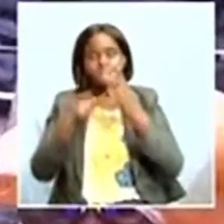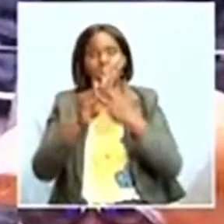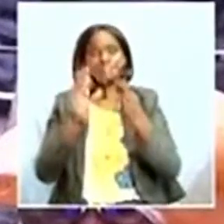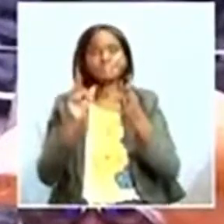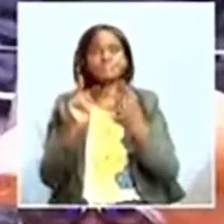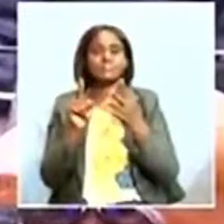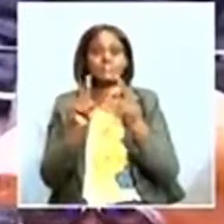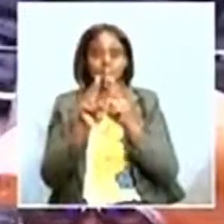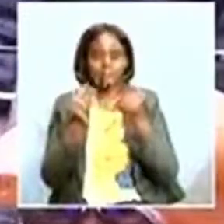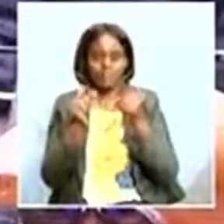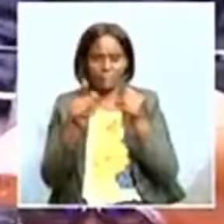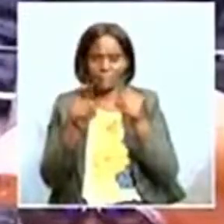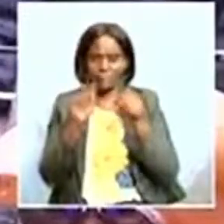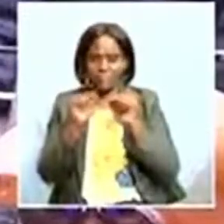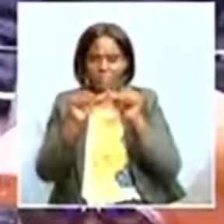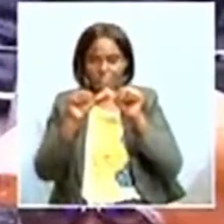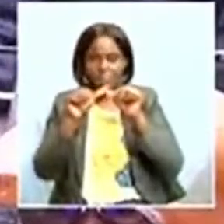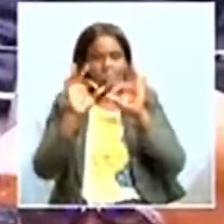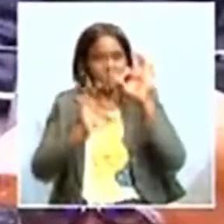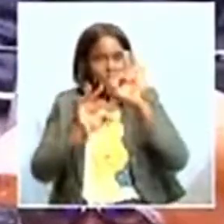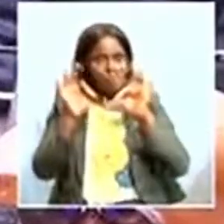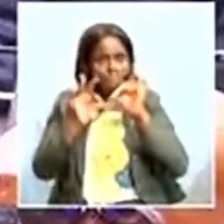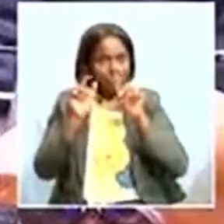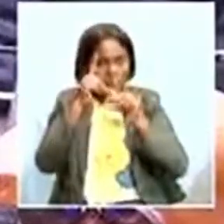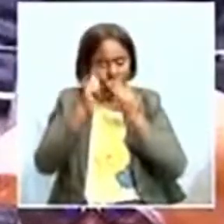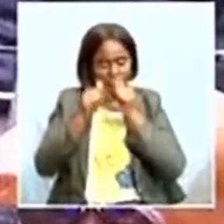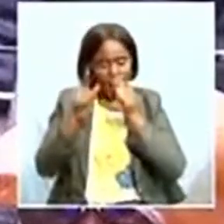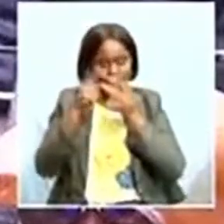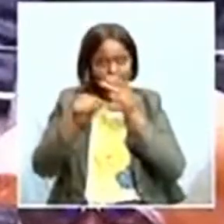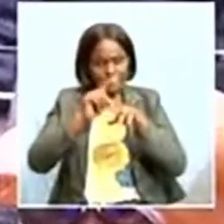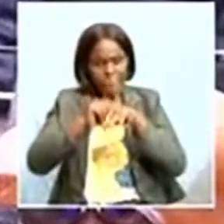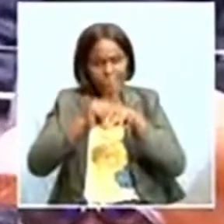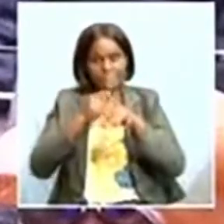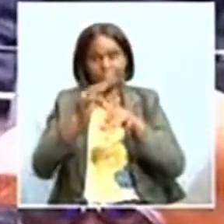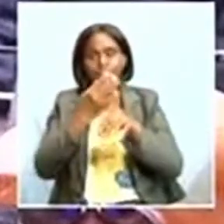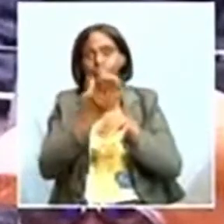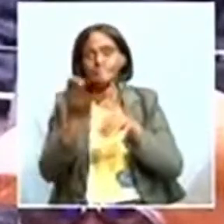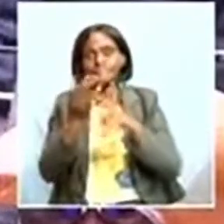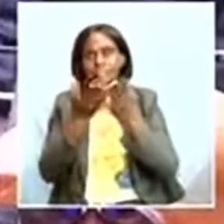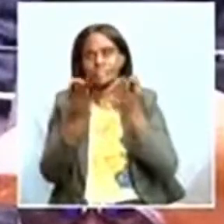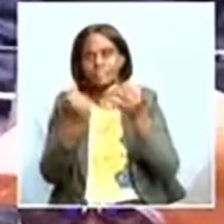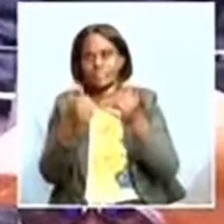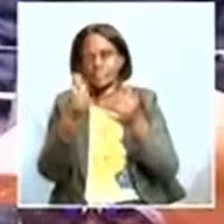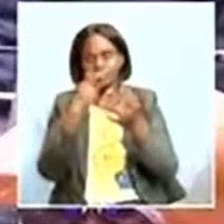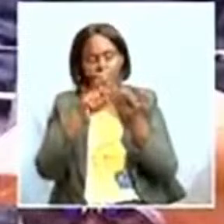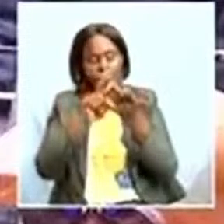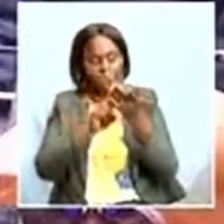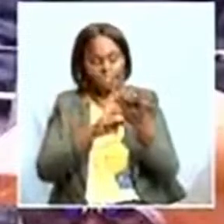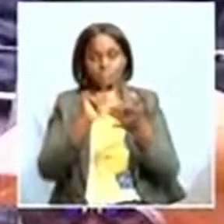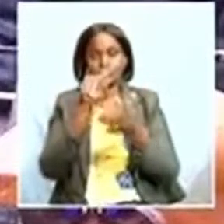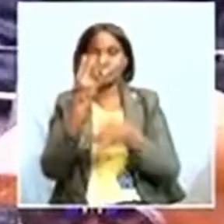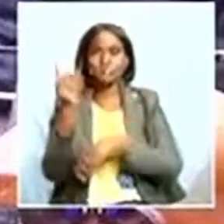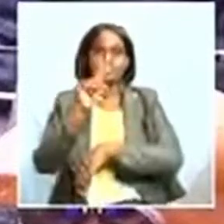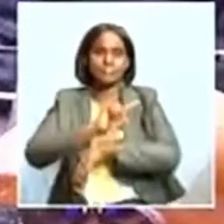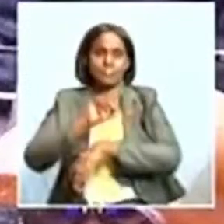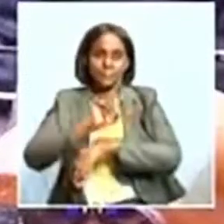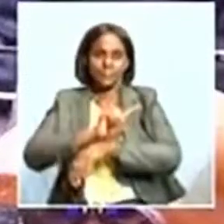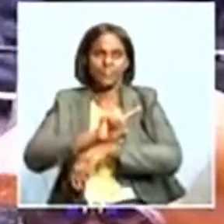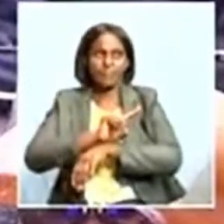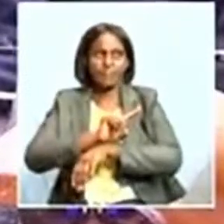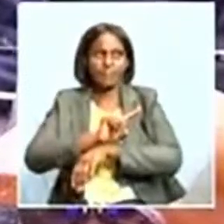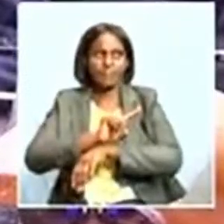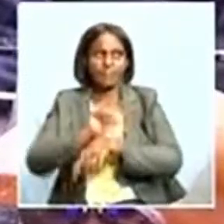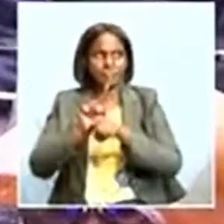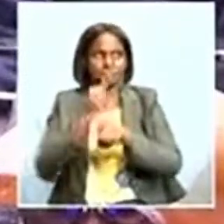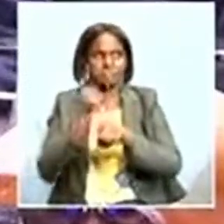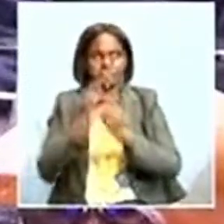is too much. So they can still adjust, because the period where they should report is 14 days. And that